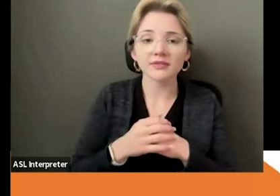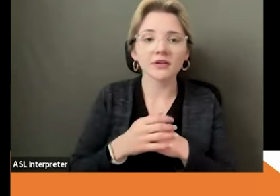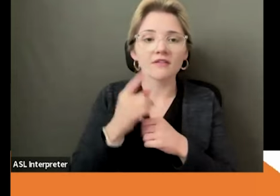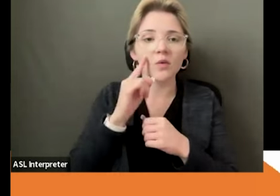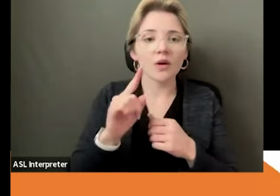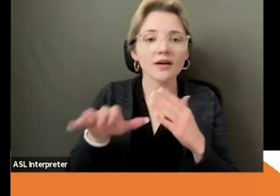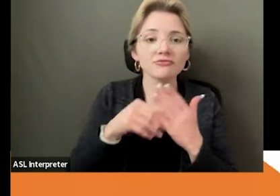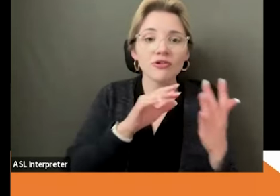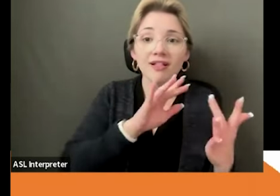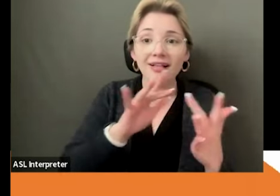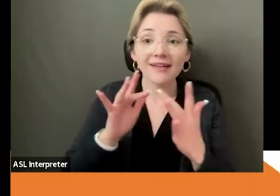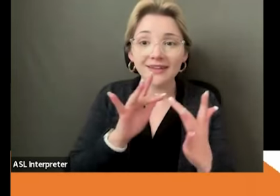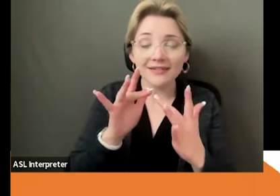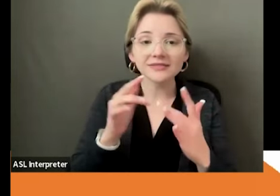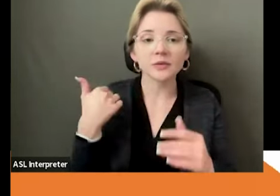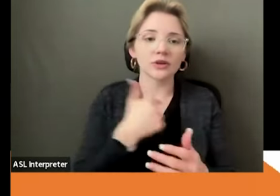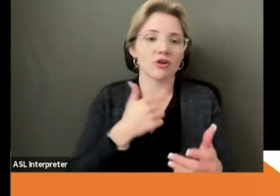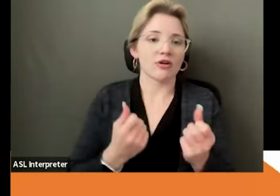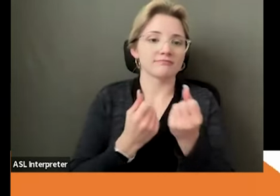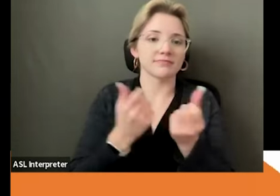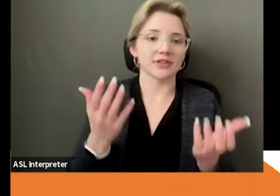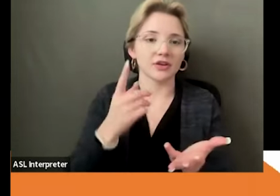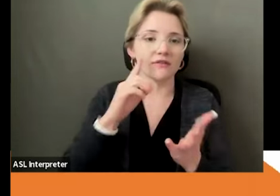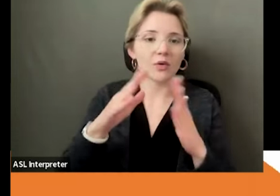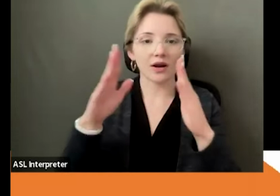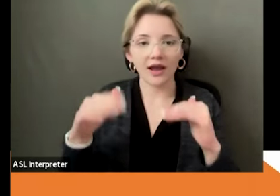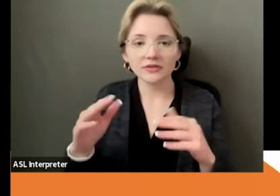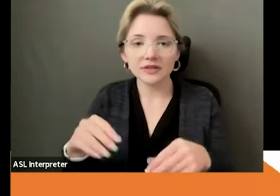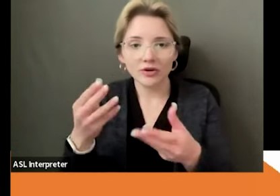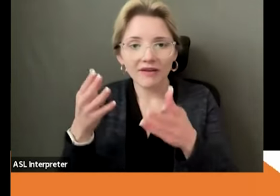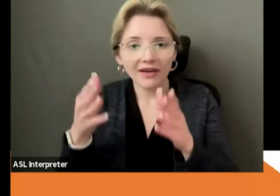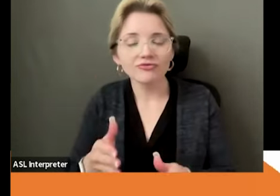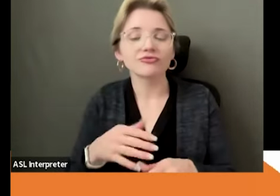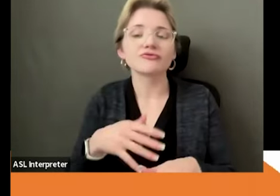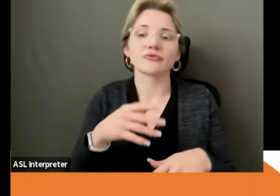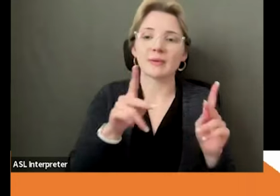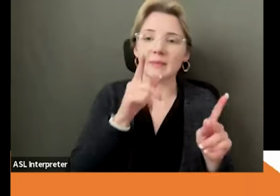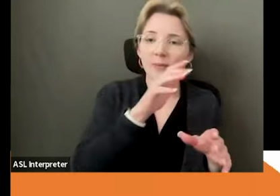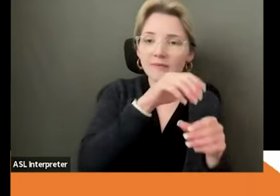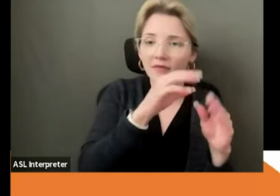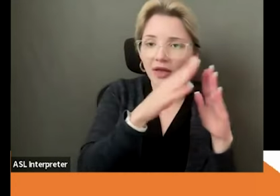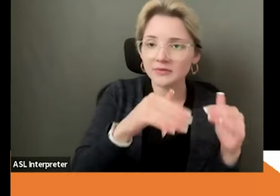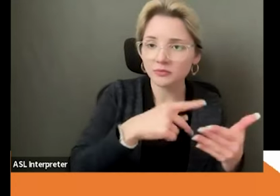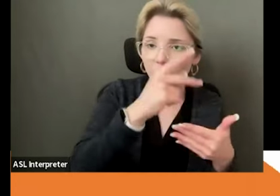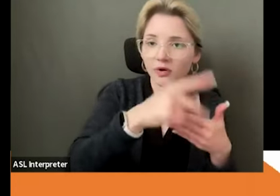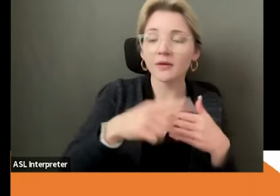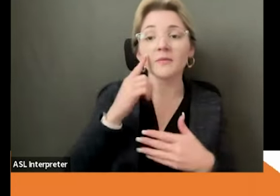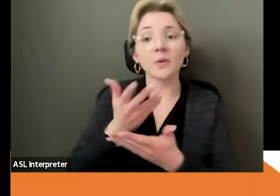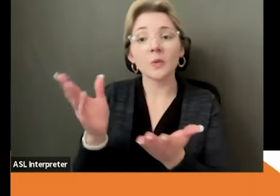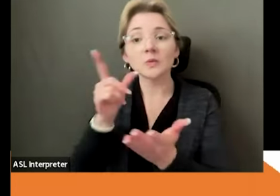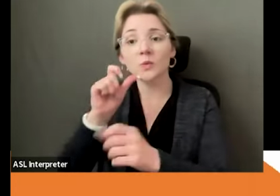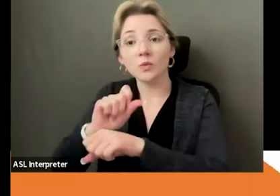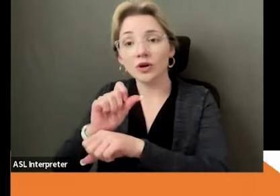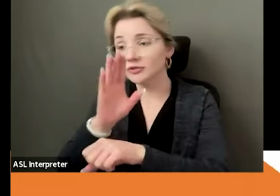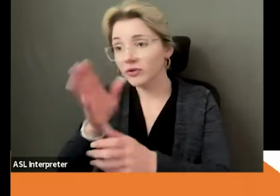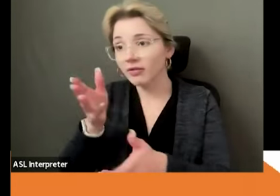for you, for our housing providers, for people in our housing programs, or for people that are working with survivors, working on